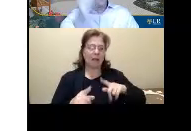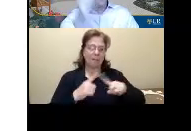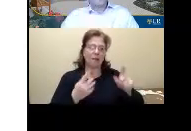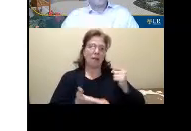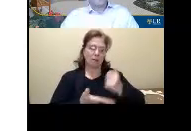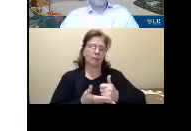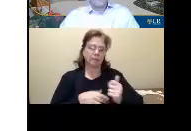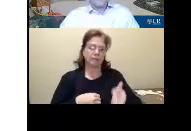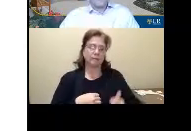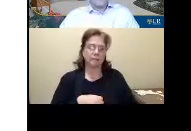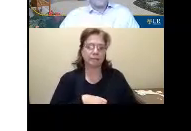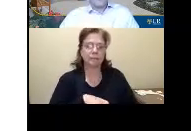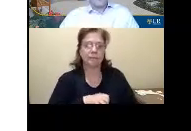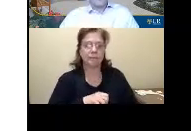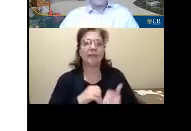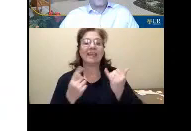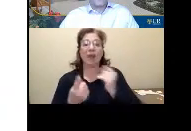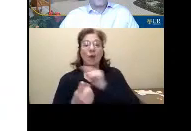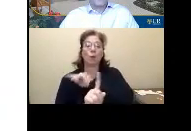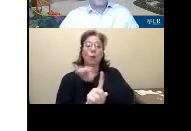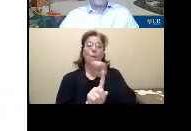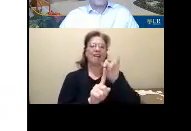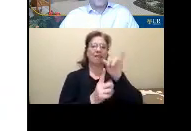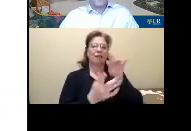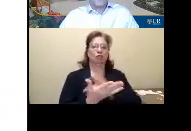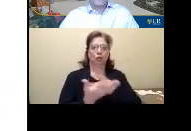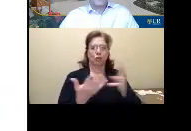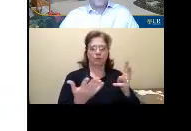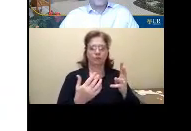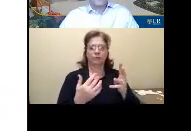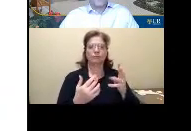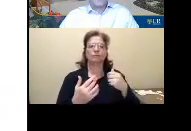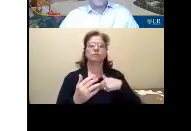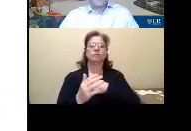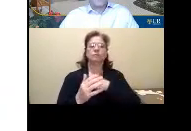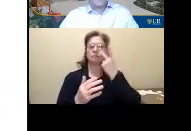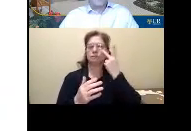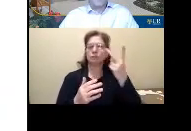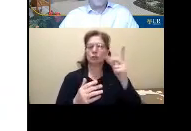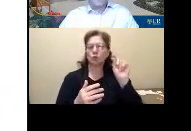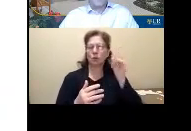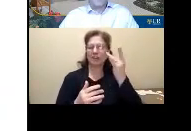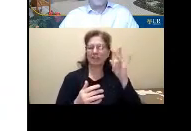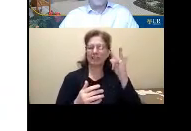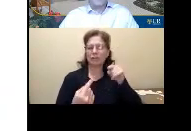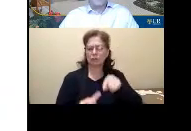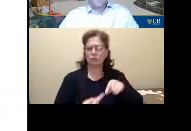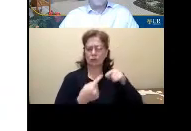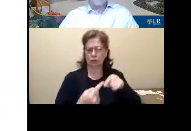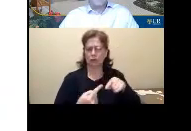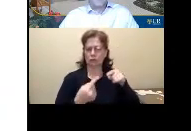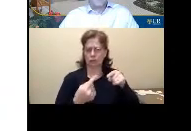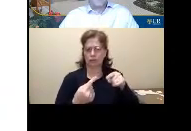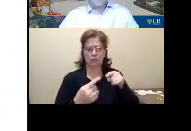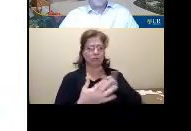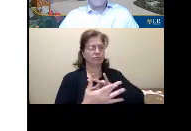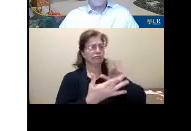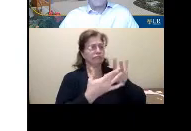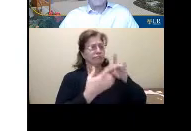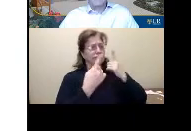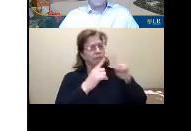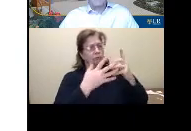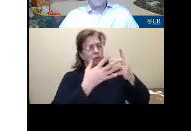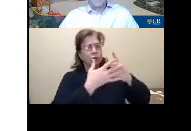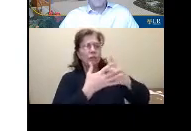All right, so going back to the chart where we were showing that we were struggling in 2018 reaching only 5% of the 8